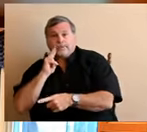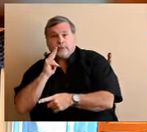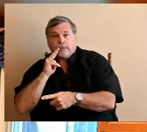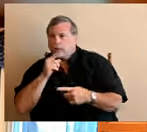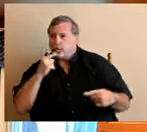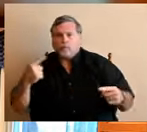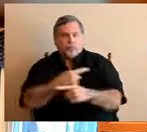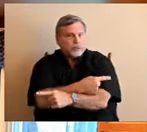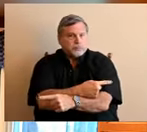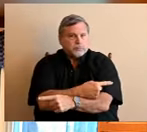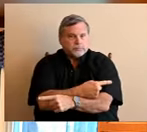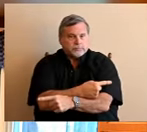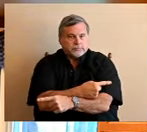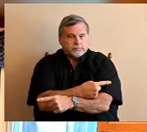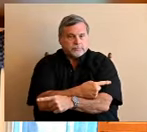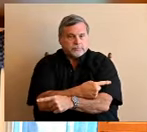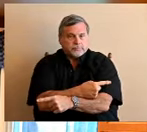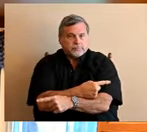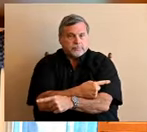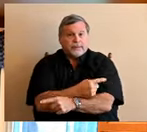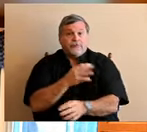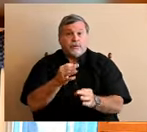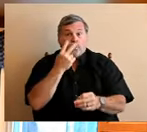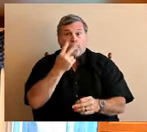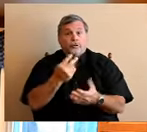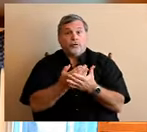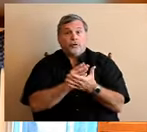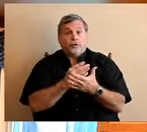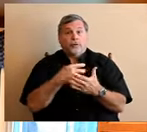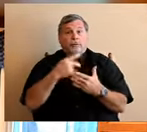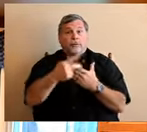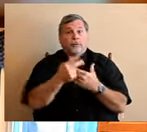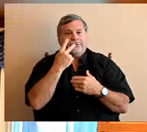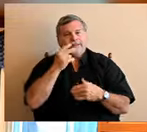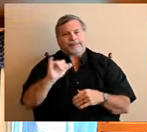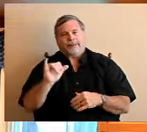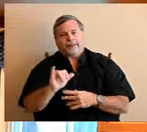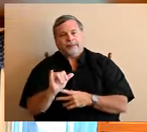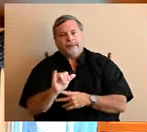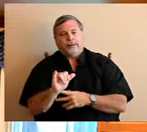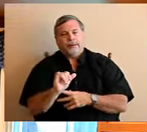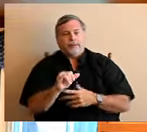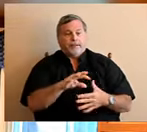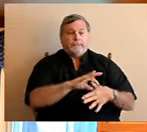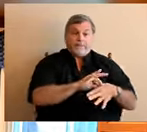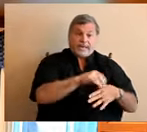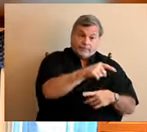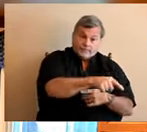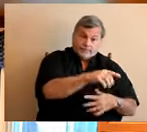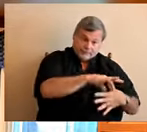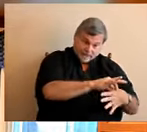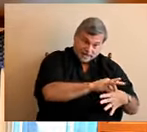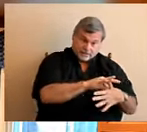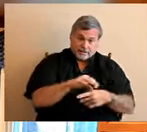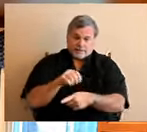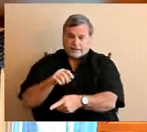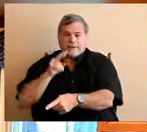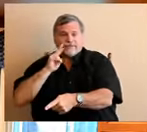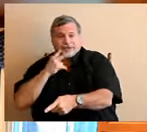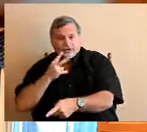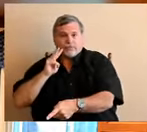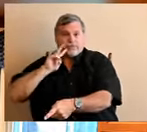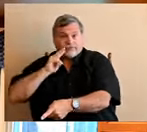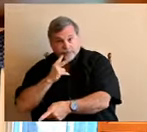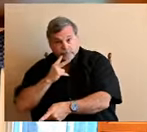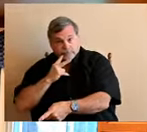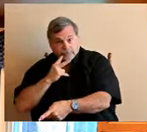Don't cross-contaminate between the two. If you ever watch cooking shows, you'll see the same thing. So your meat cutting board is made for meat, your